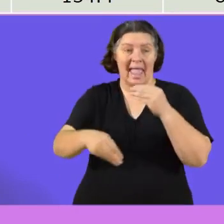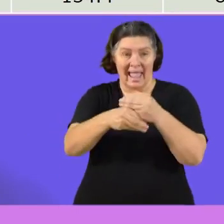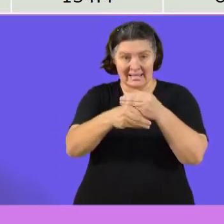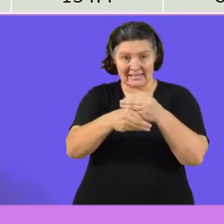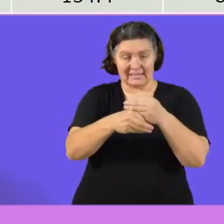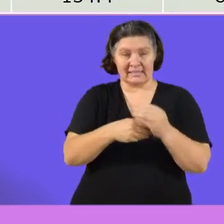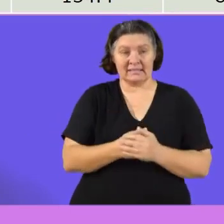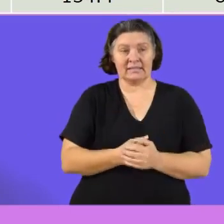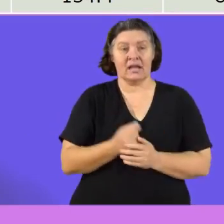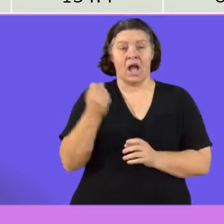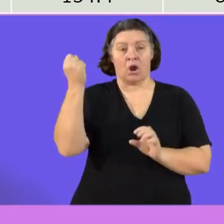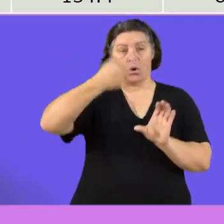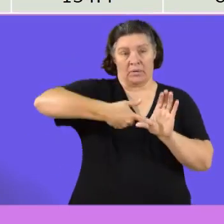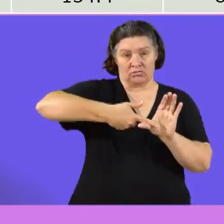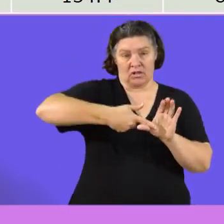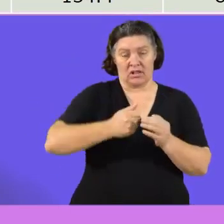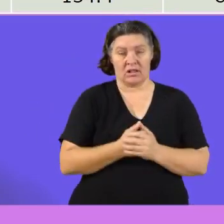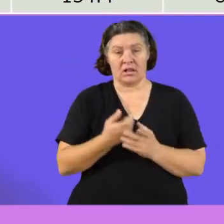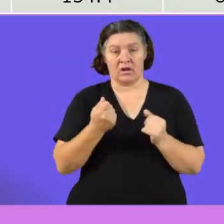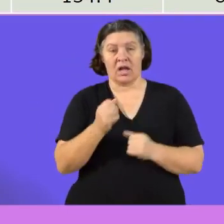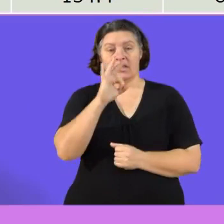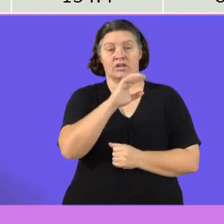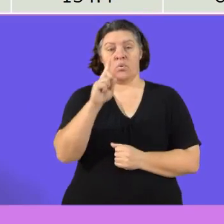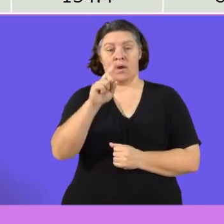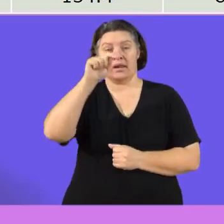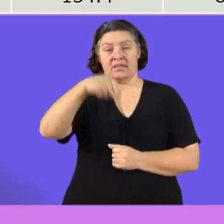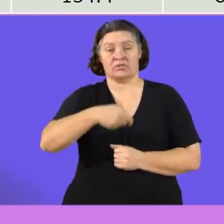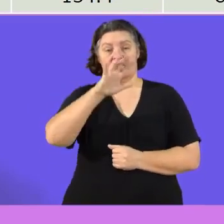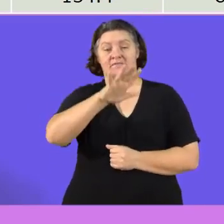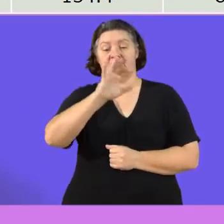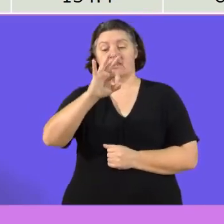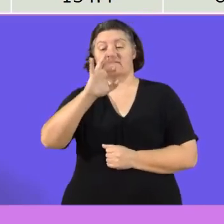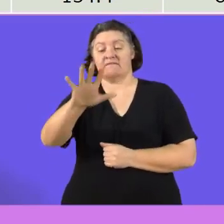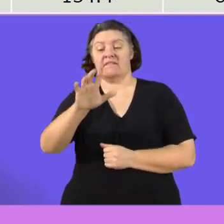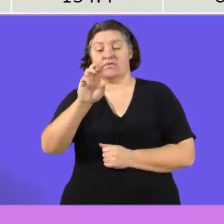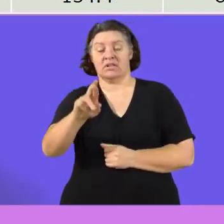49,112 Rand, plus we take our fuel cost,